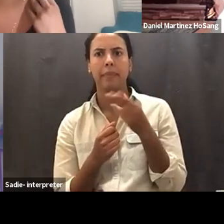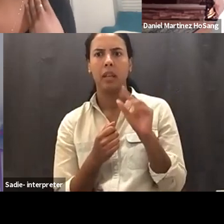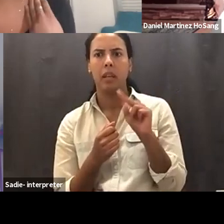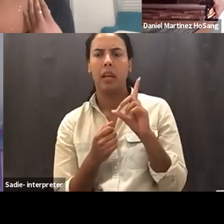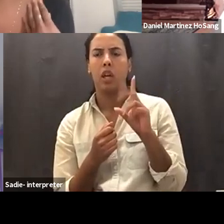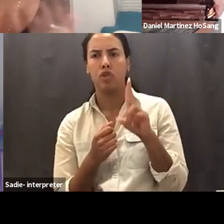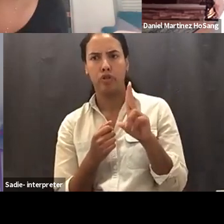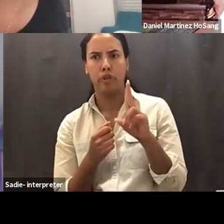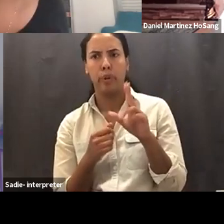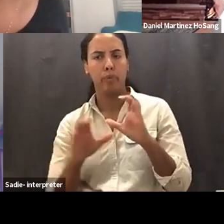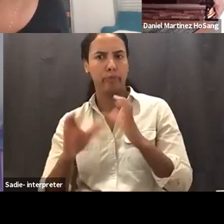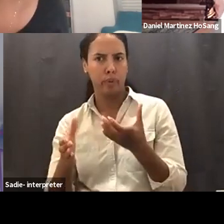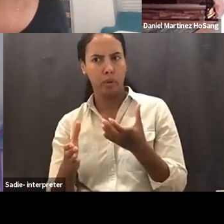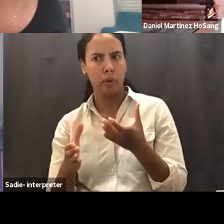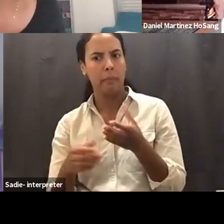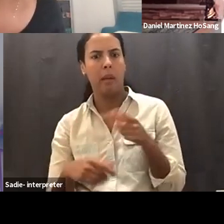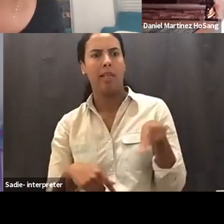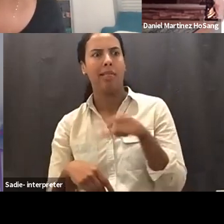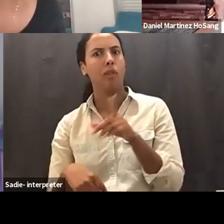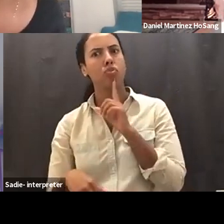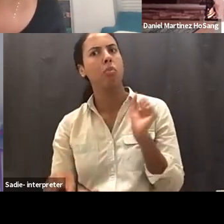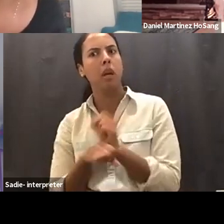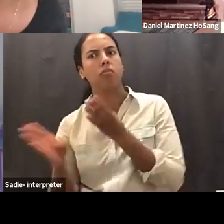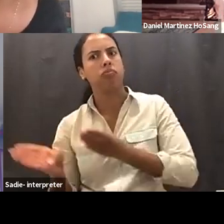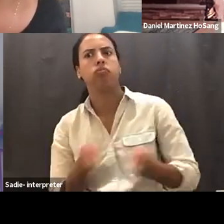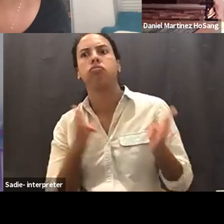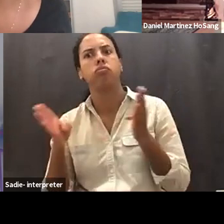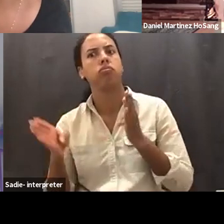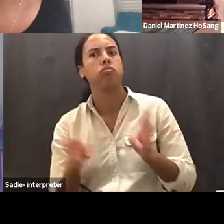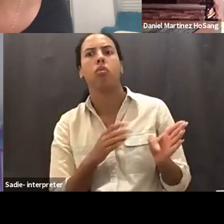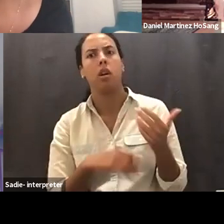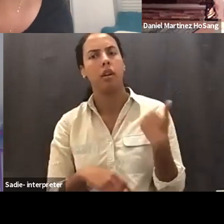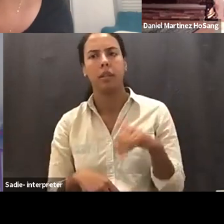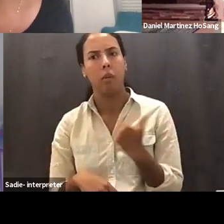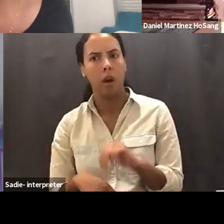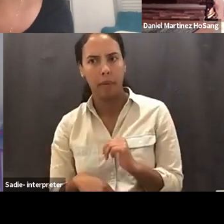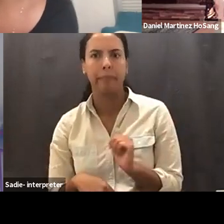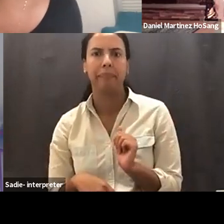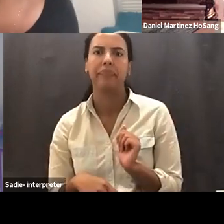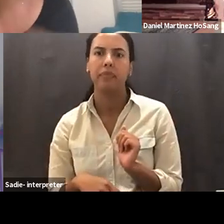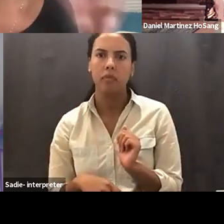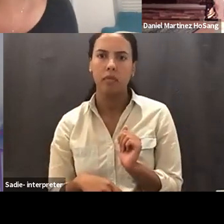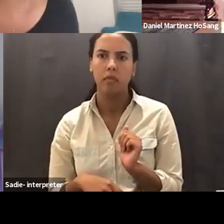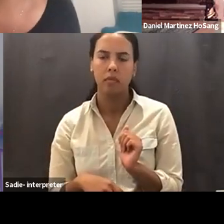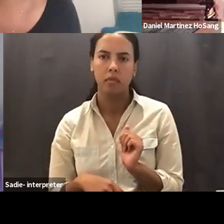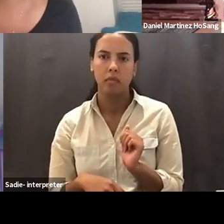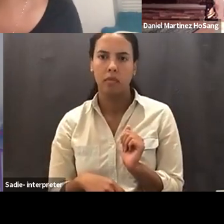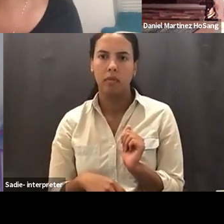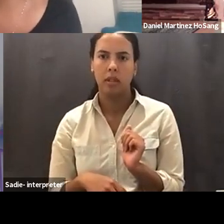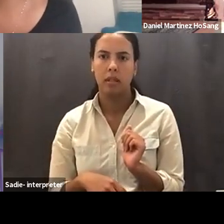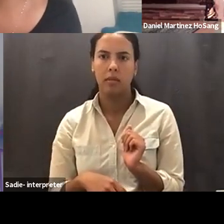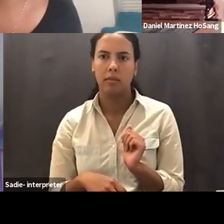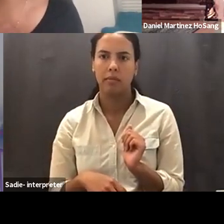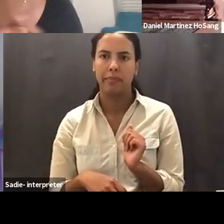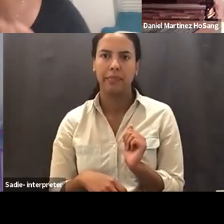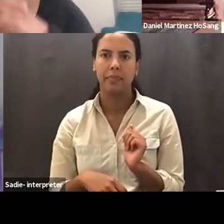efficiently. Even right now, I'm also thinking about like Odette's point about how people who, there's kind of a range